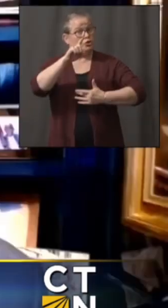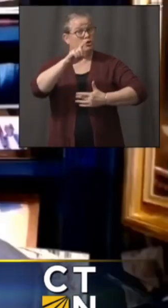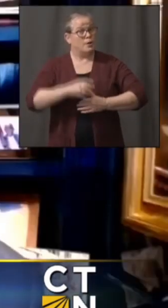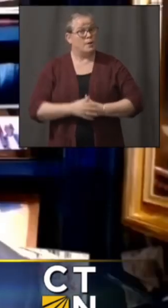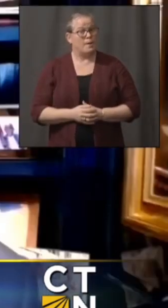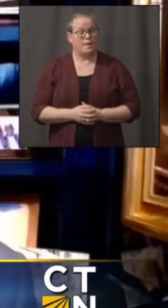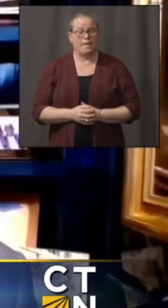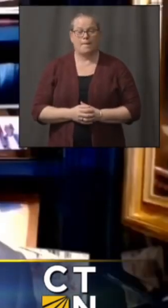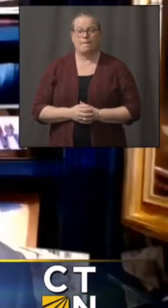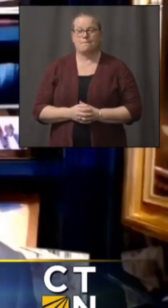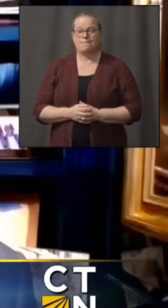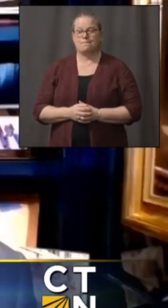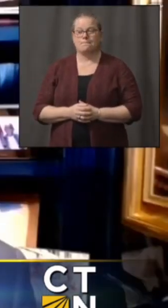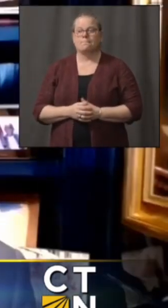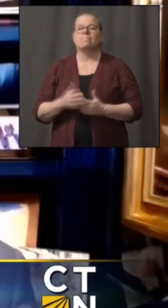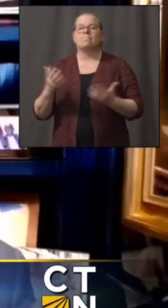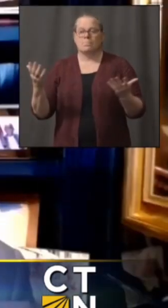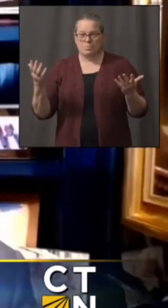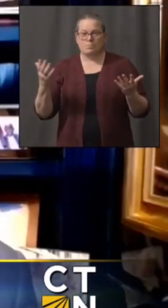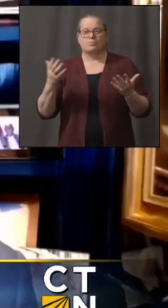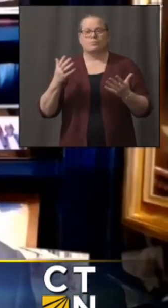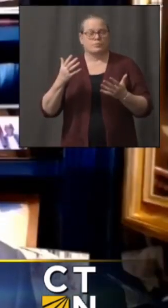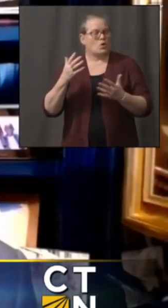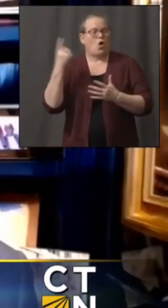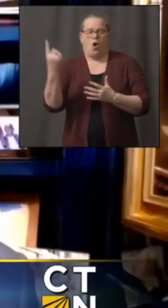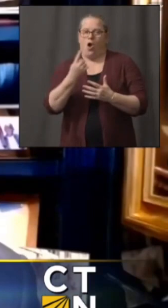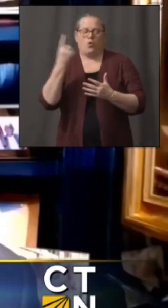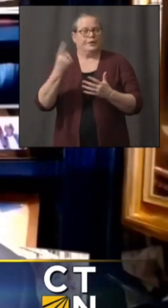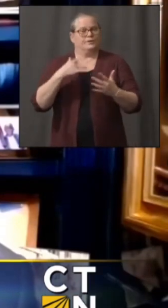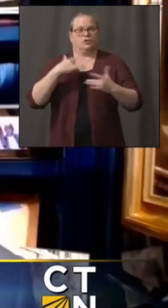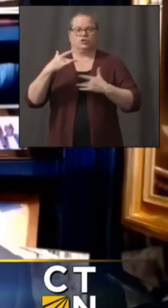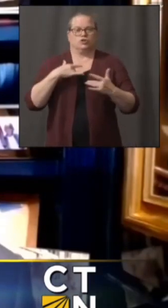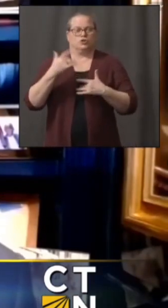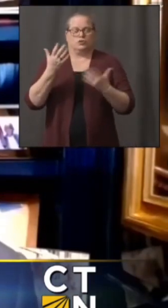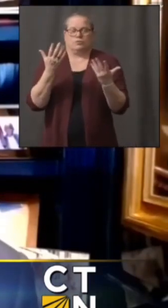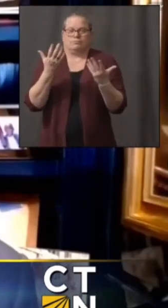always a concern. There's always a concern wherever you have a congregate setting.